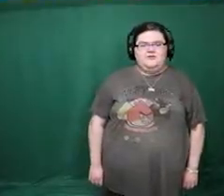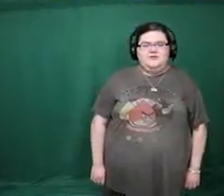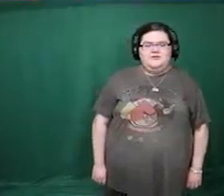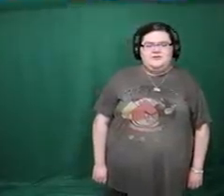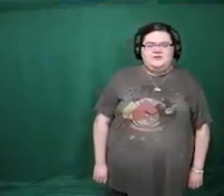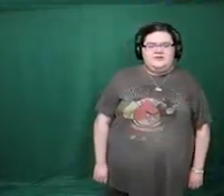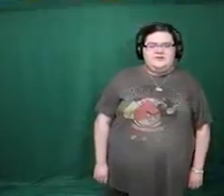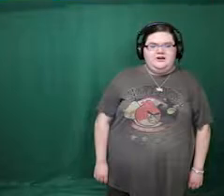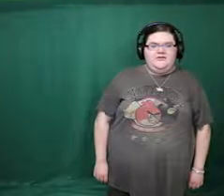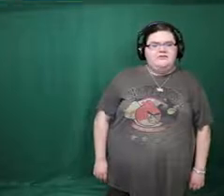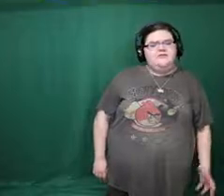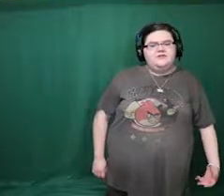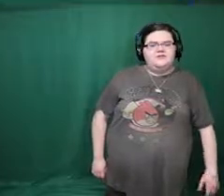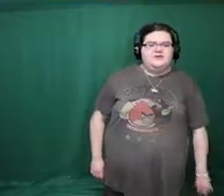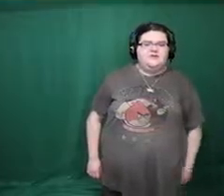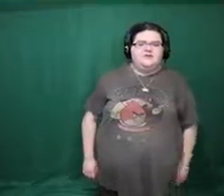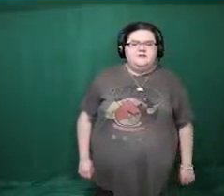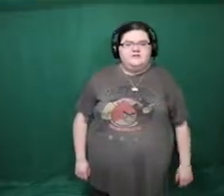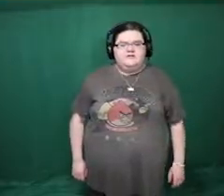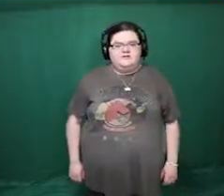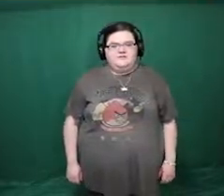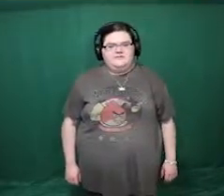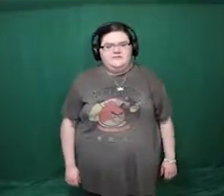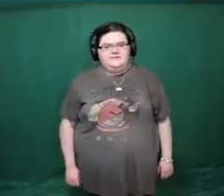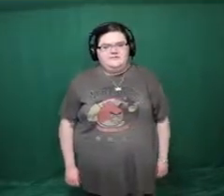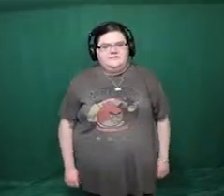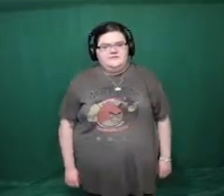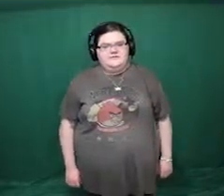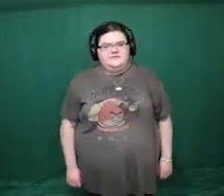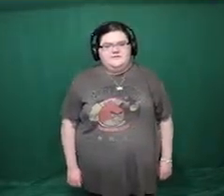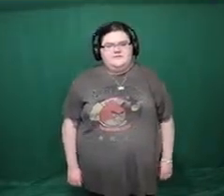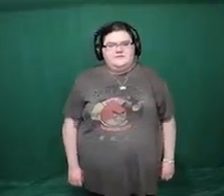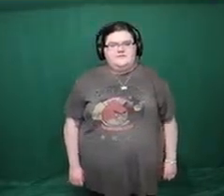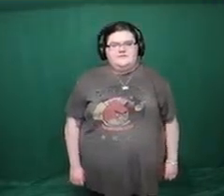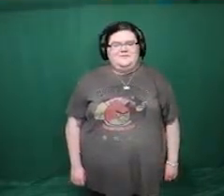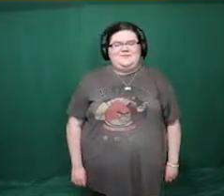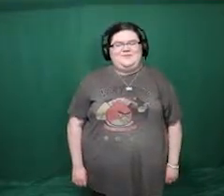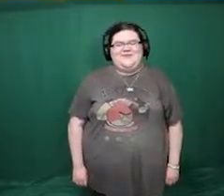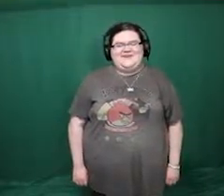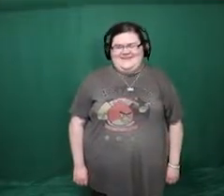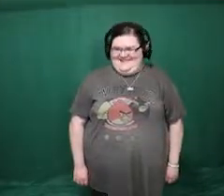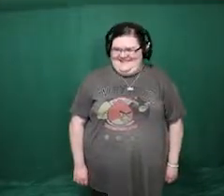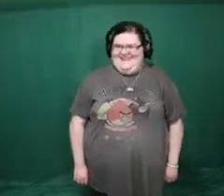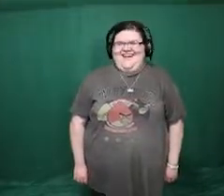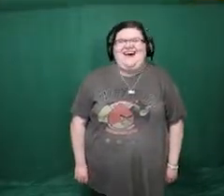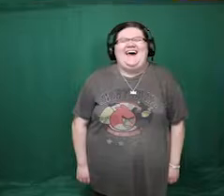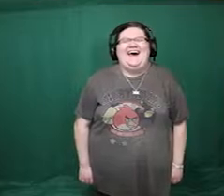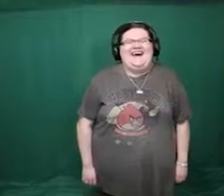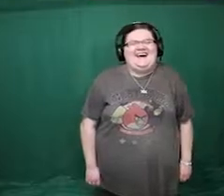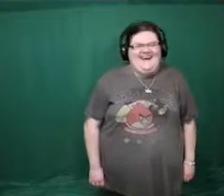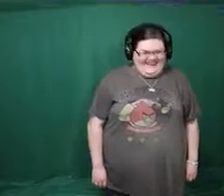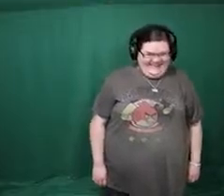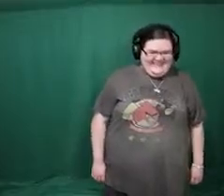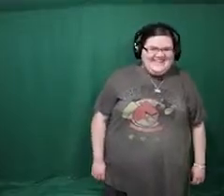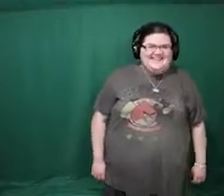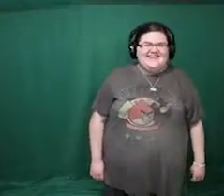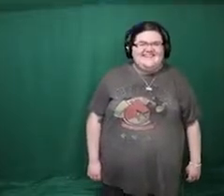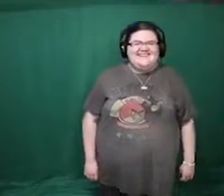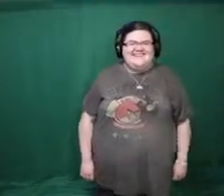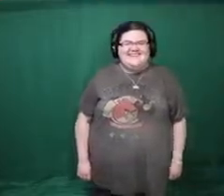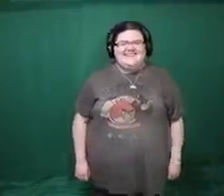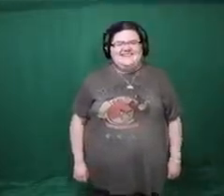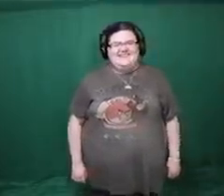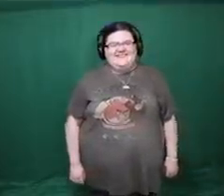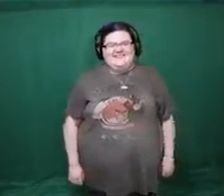Oh. JJ, oh, well, no, you're good. This guy keeps grabbing me. Why I will destroy his whole family. What's your full guy? What's your full guy?